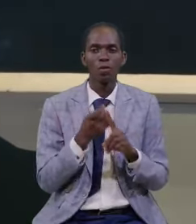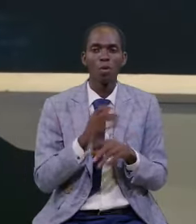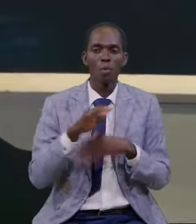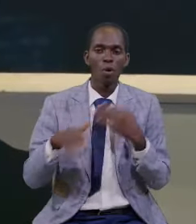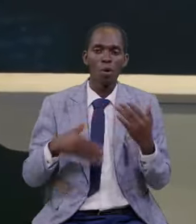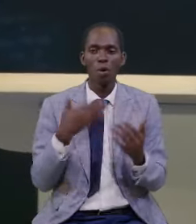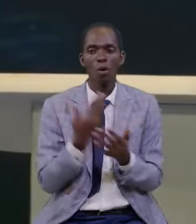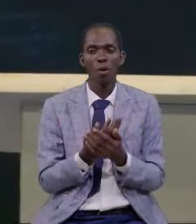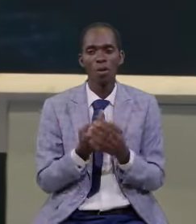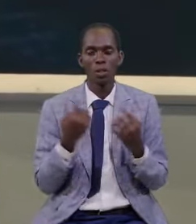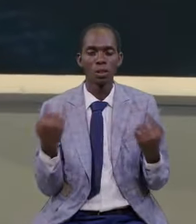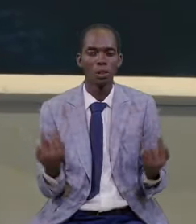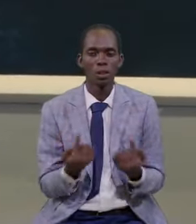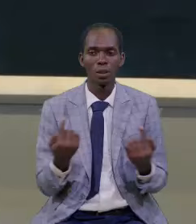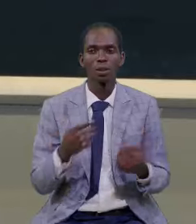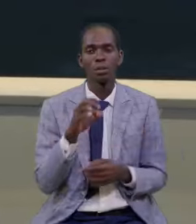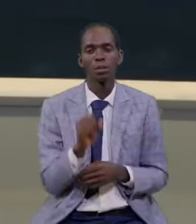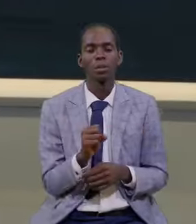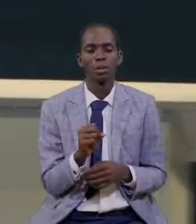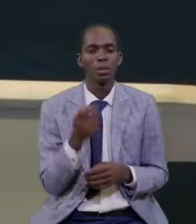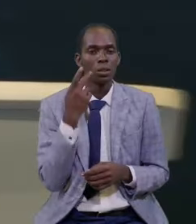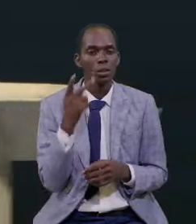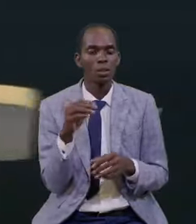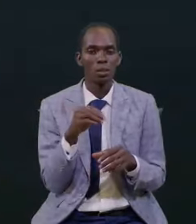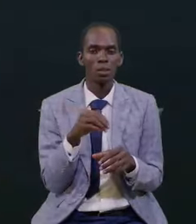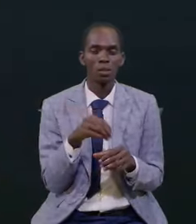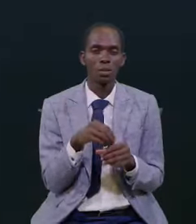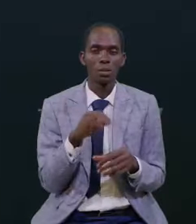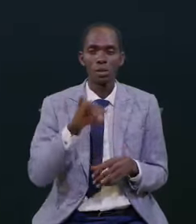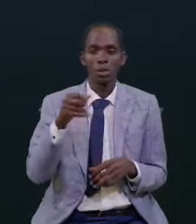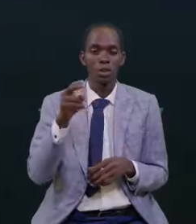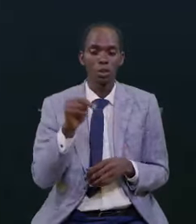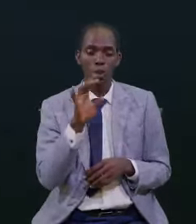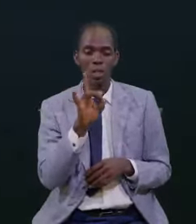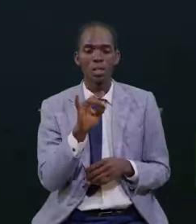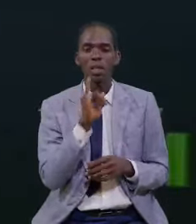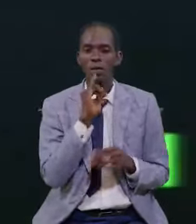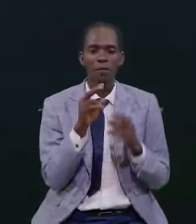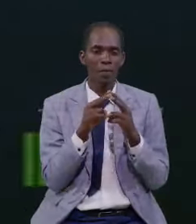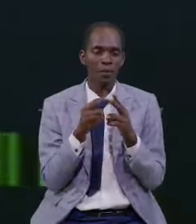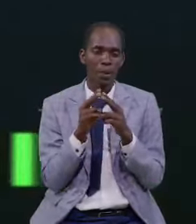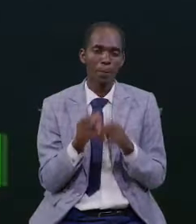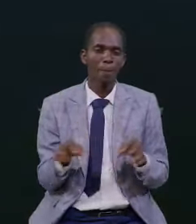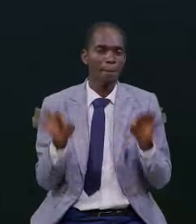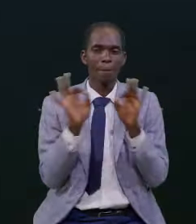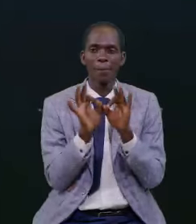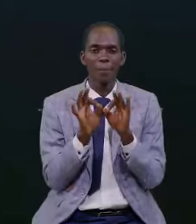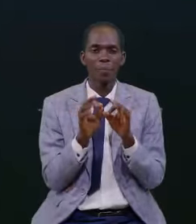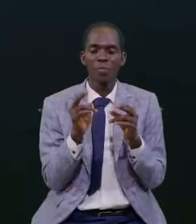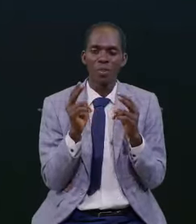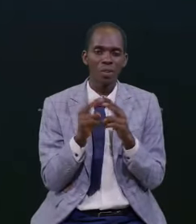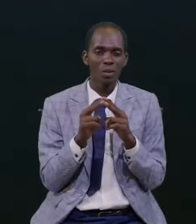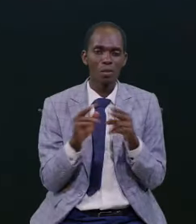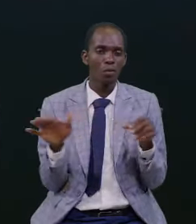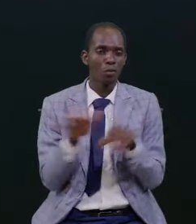transgressions. This chapter 8 is very important. very instructive,